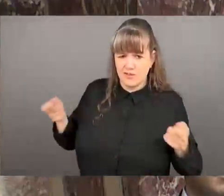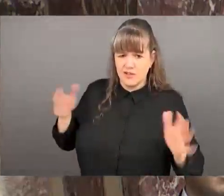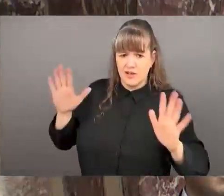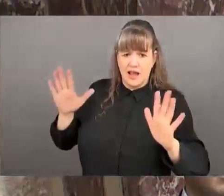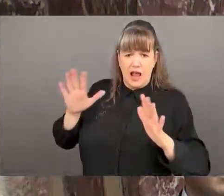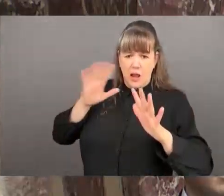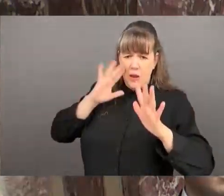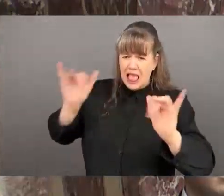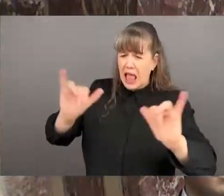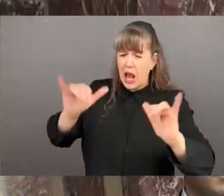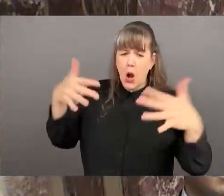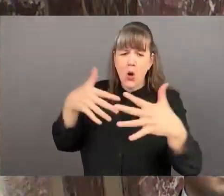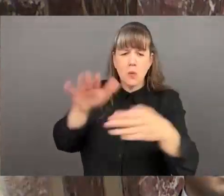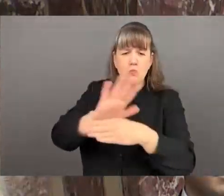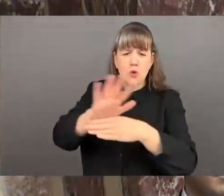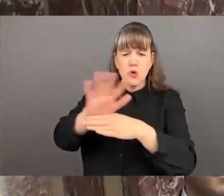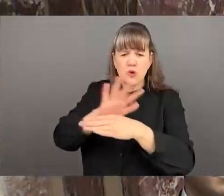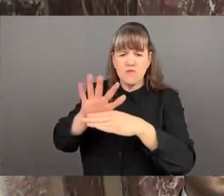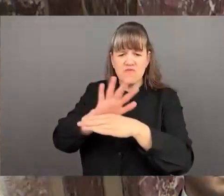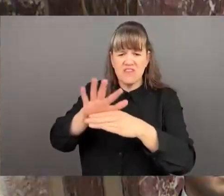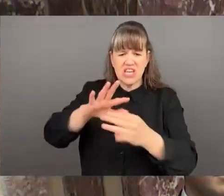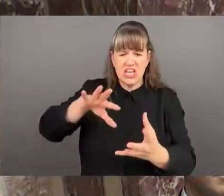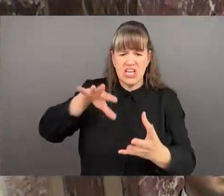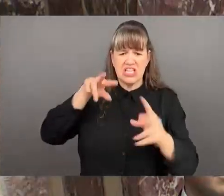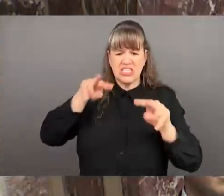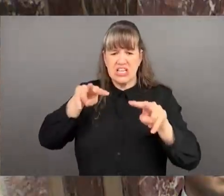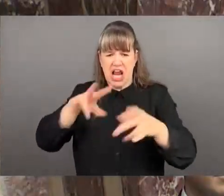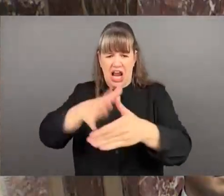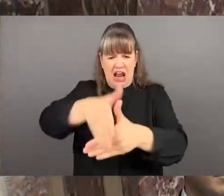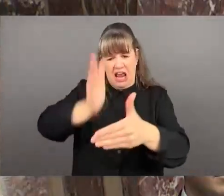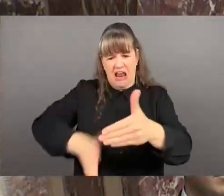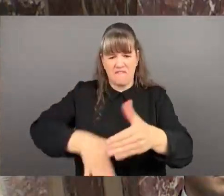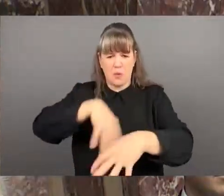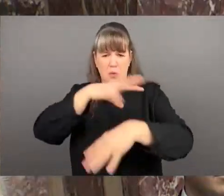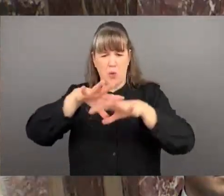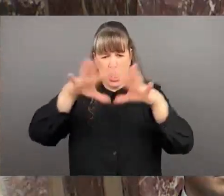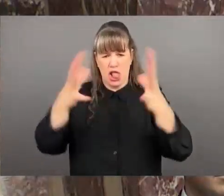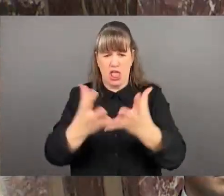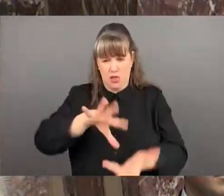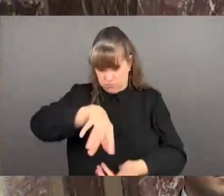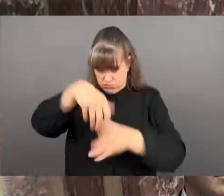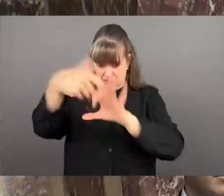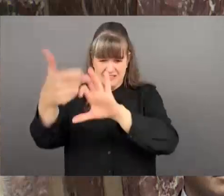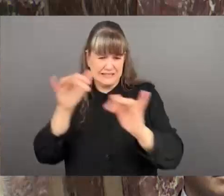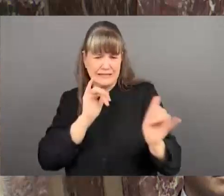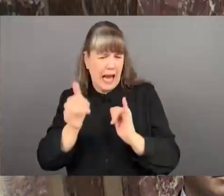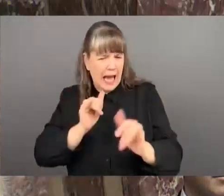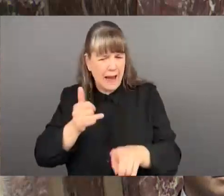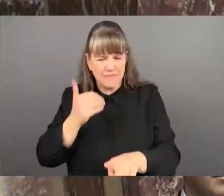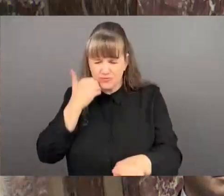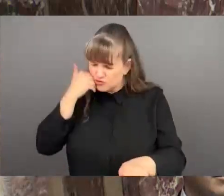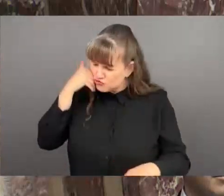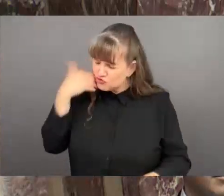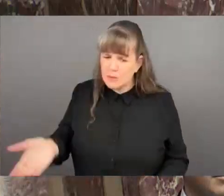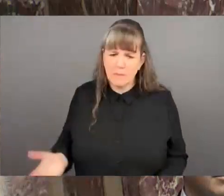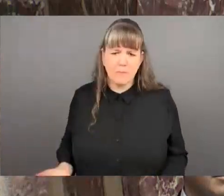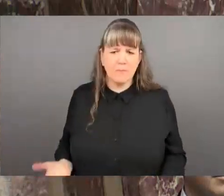apocalypse. It is shameful It is